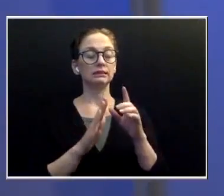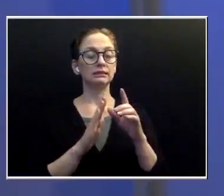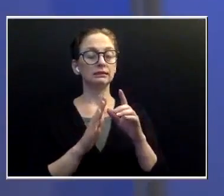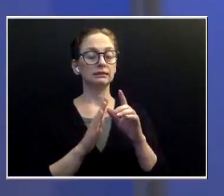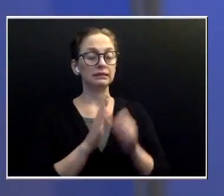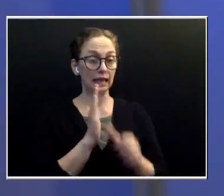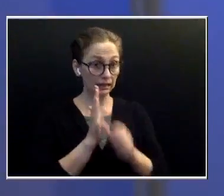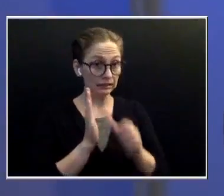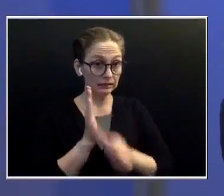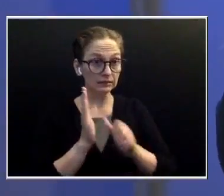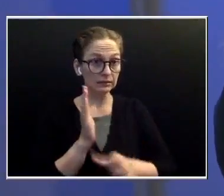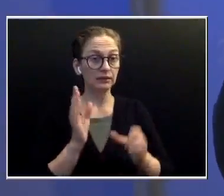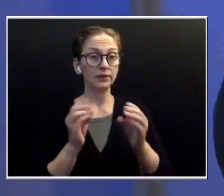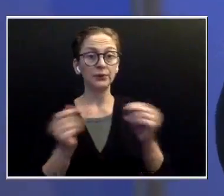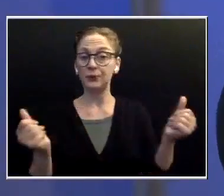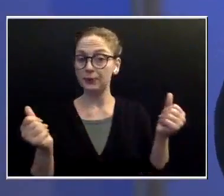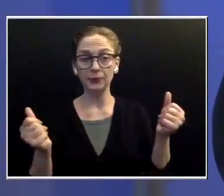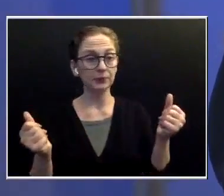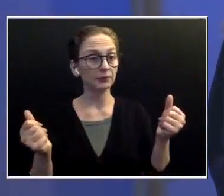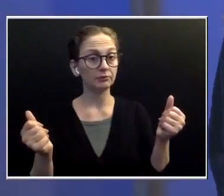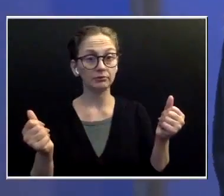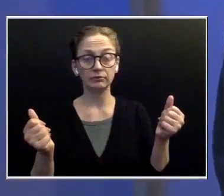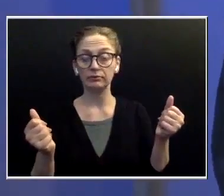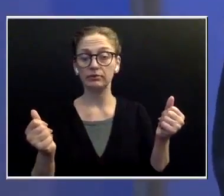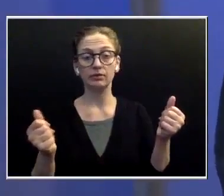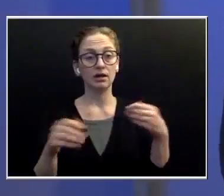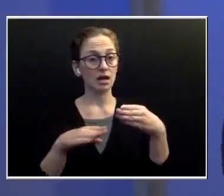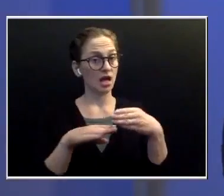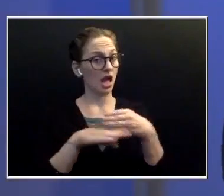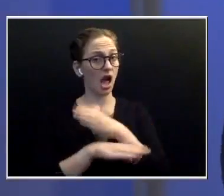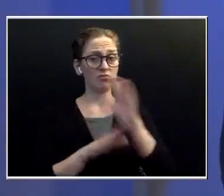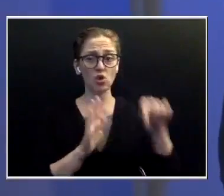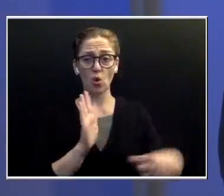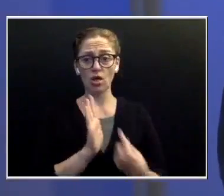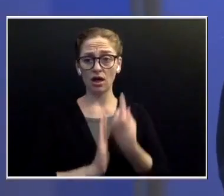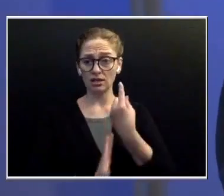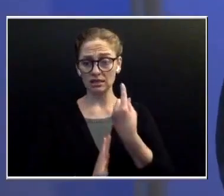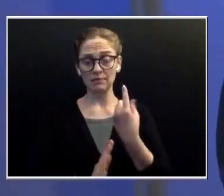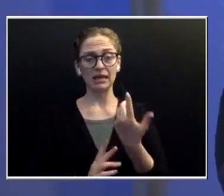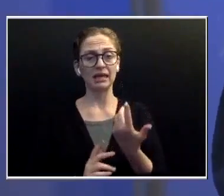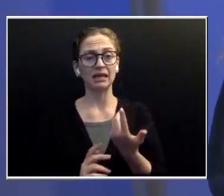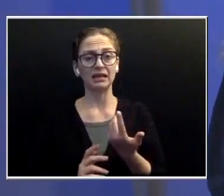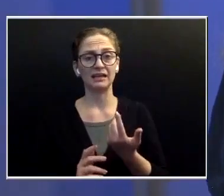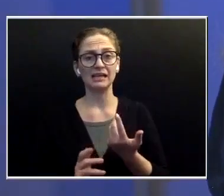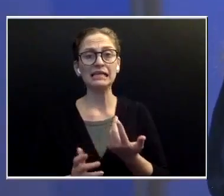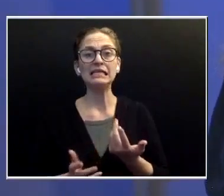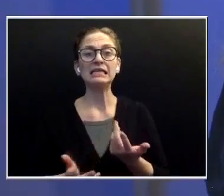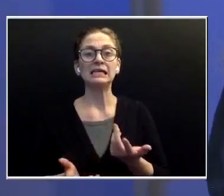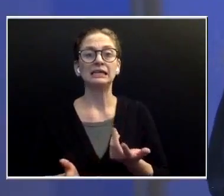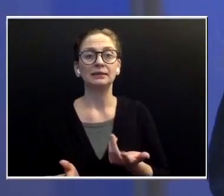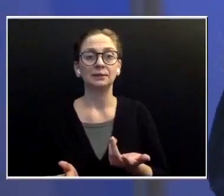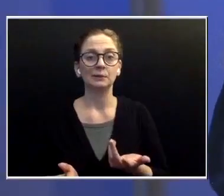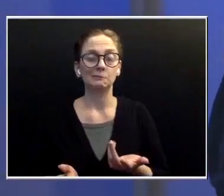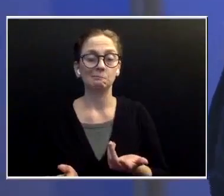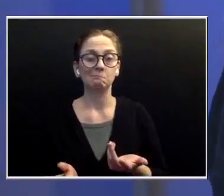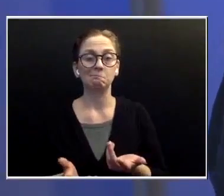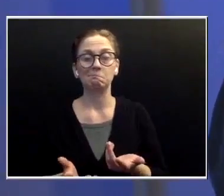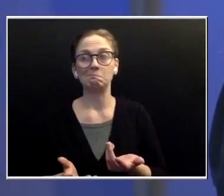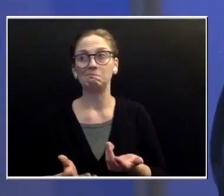really, after having a colonoscopy, it's not really like there's a complicated